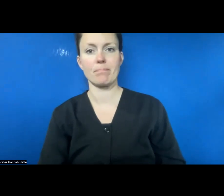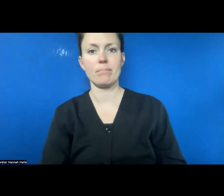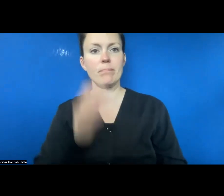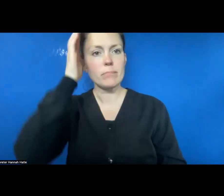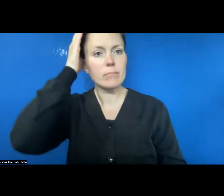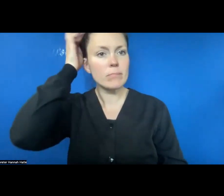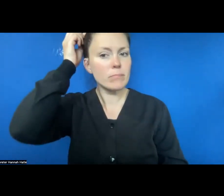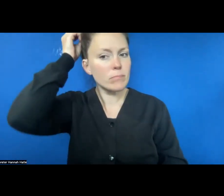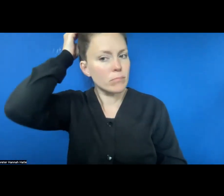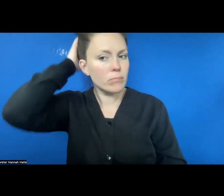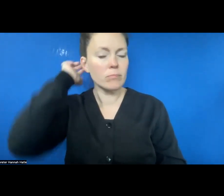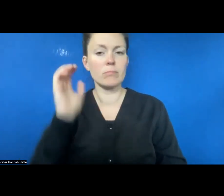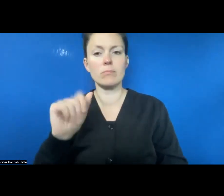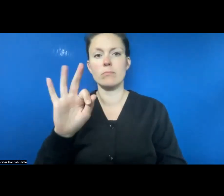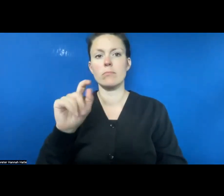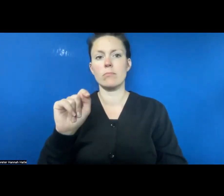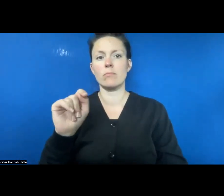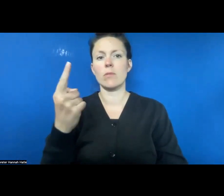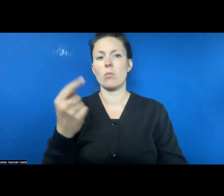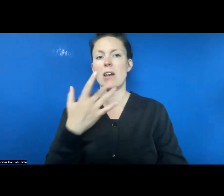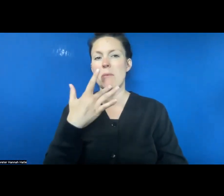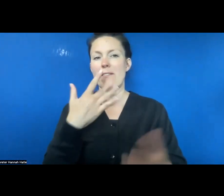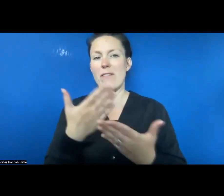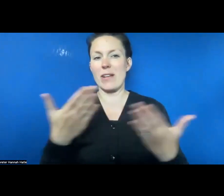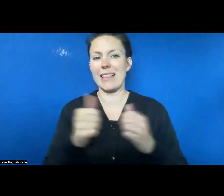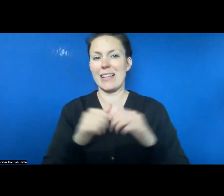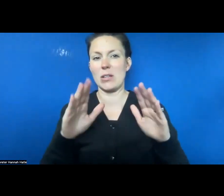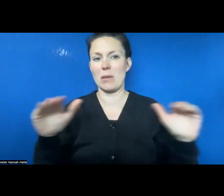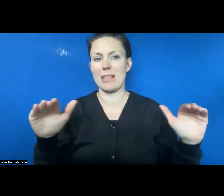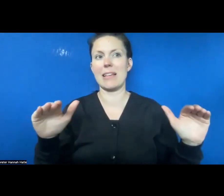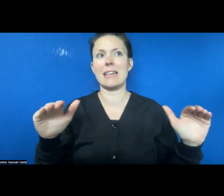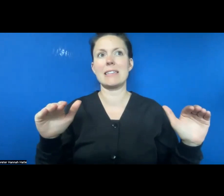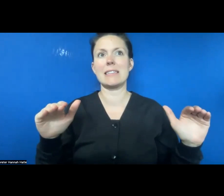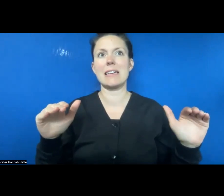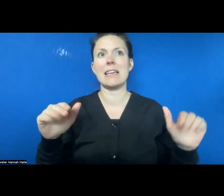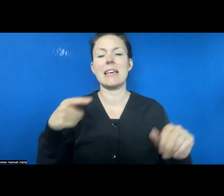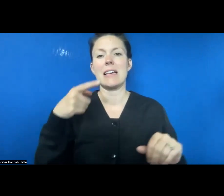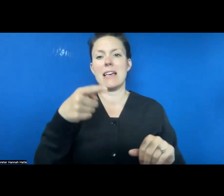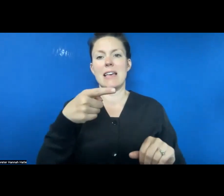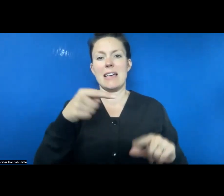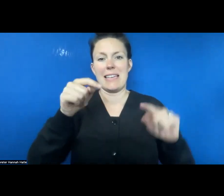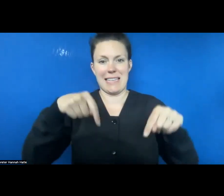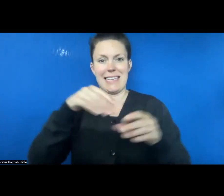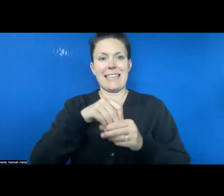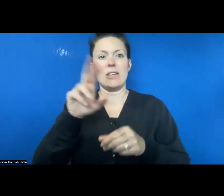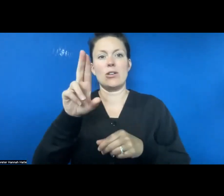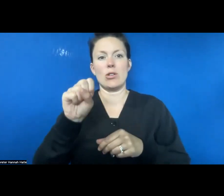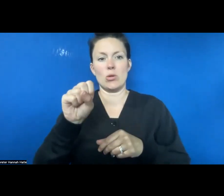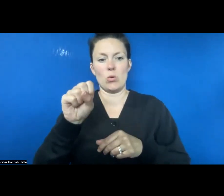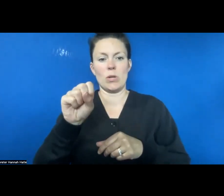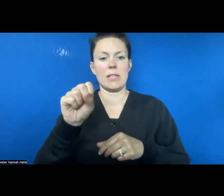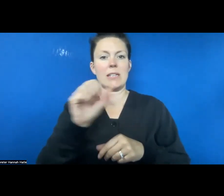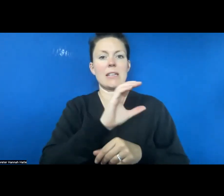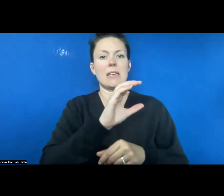One of my favorite things about the kids is that there was a political entity here in the United States who was running